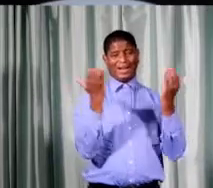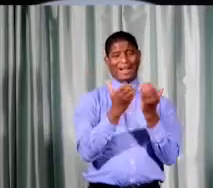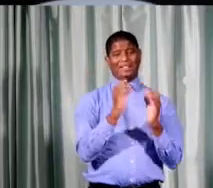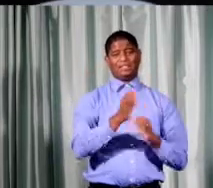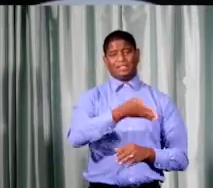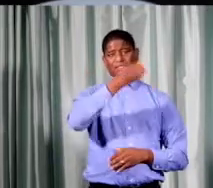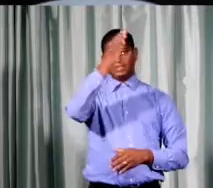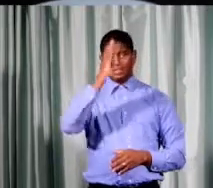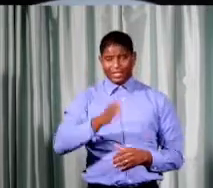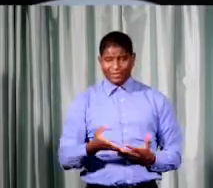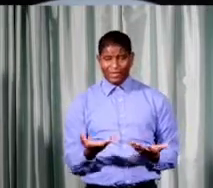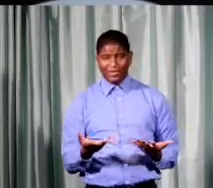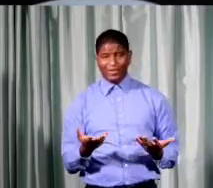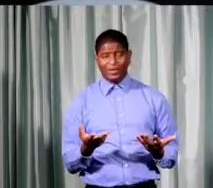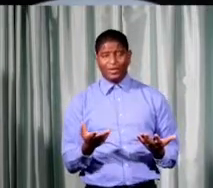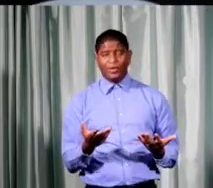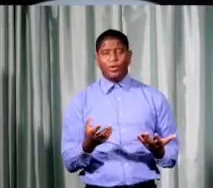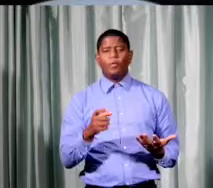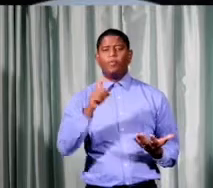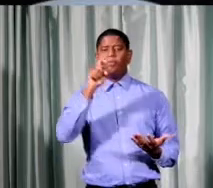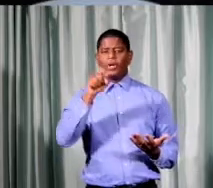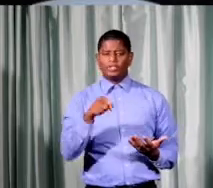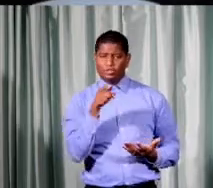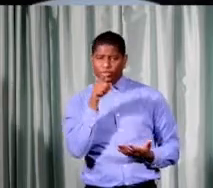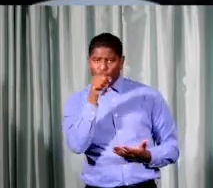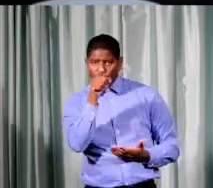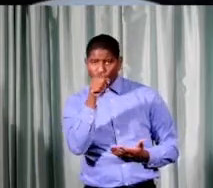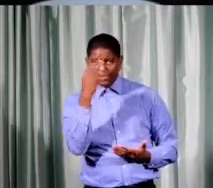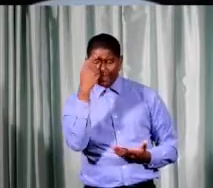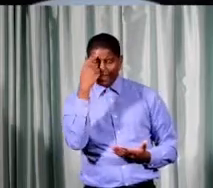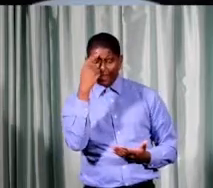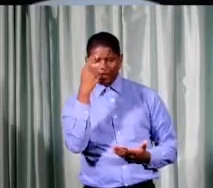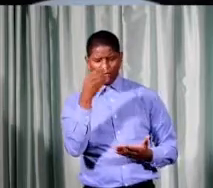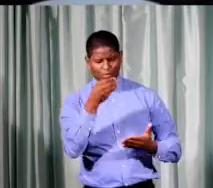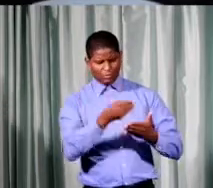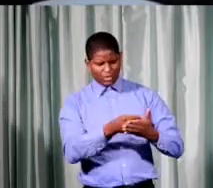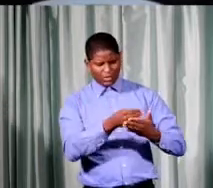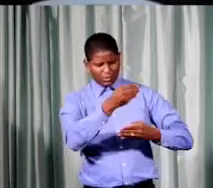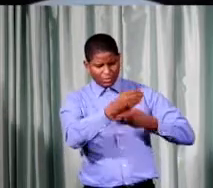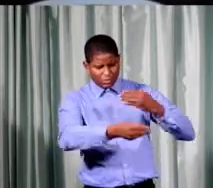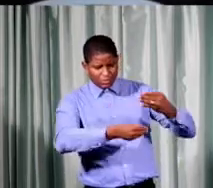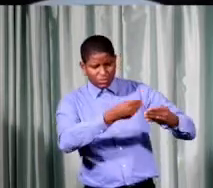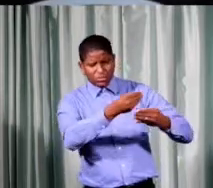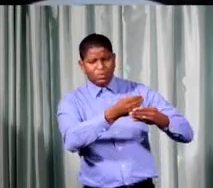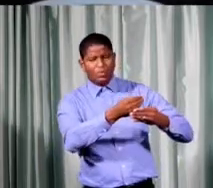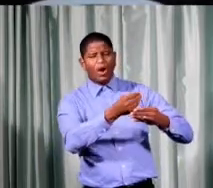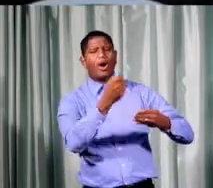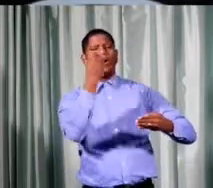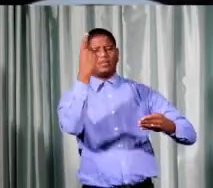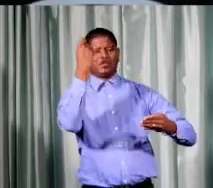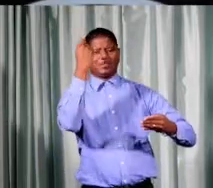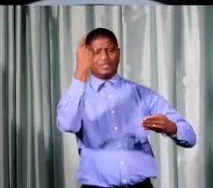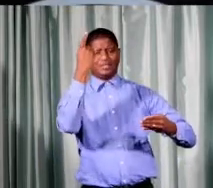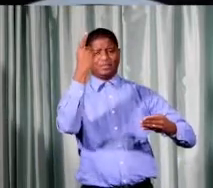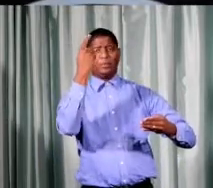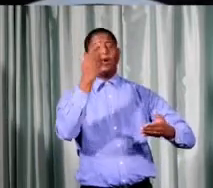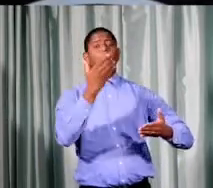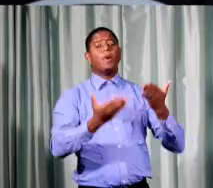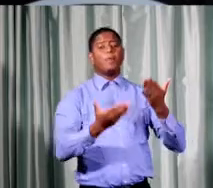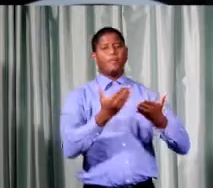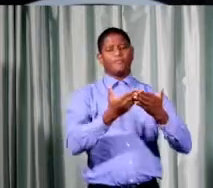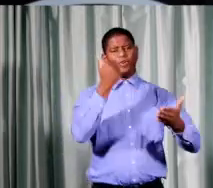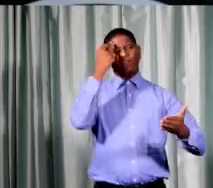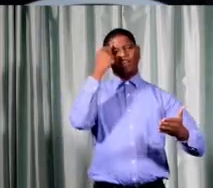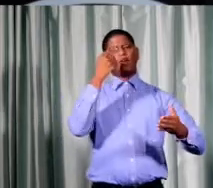you believe accounting to be, by the end of this morning, you will realize you are totally wrong.